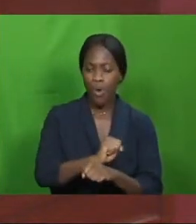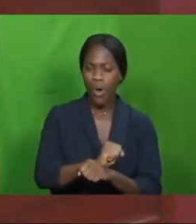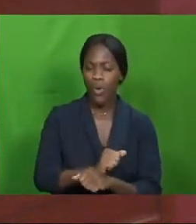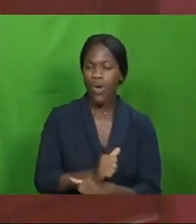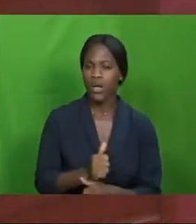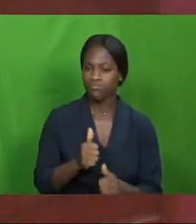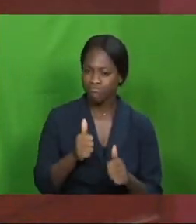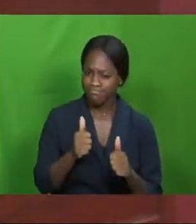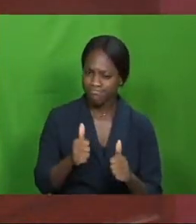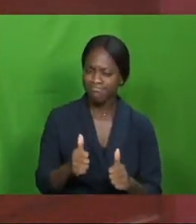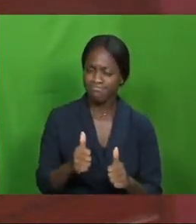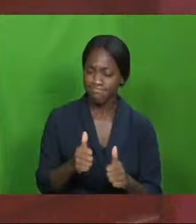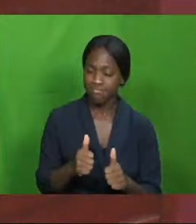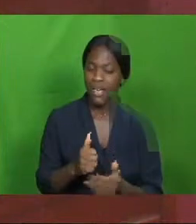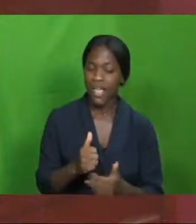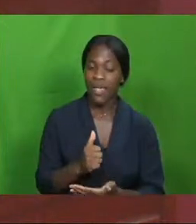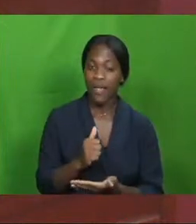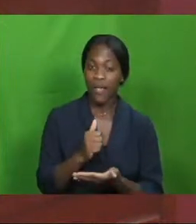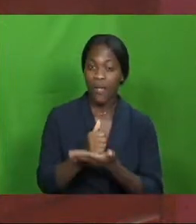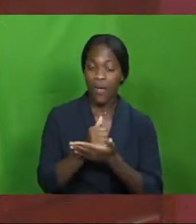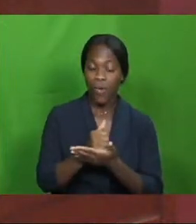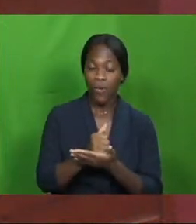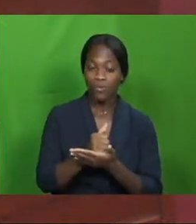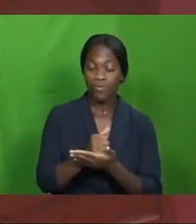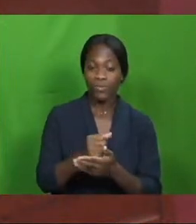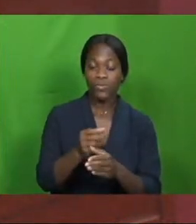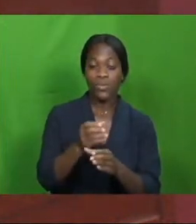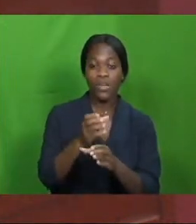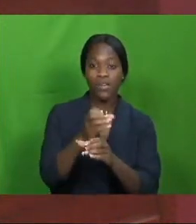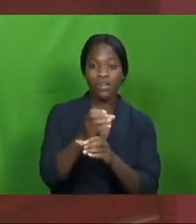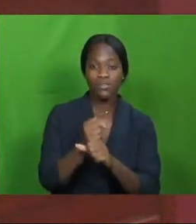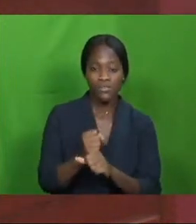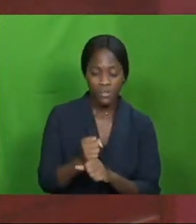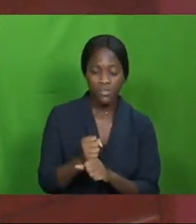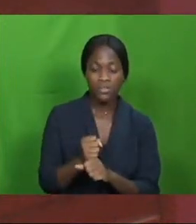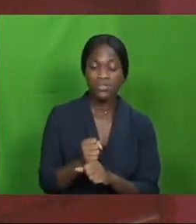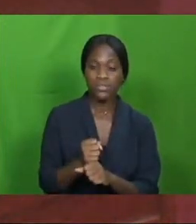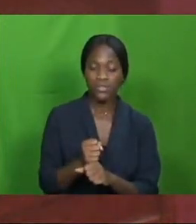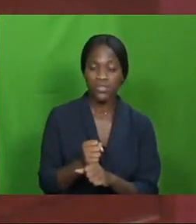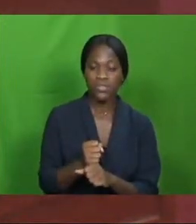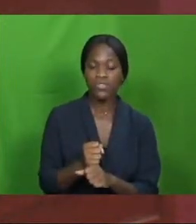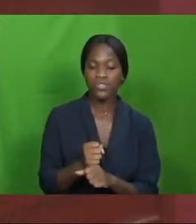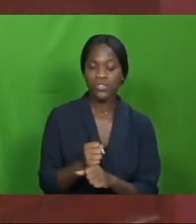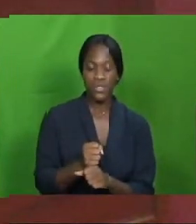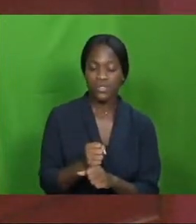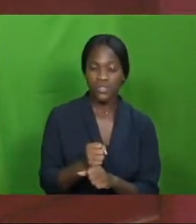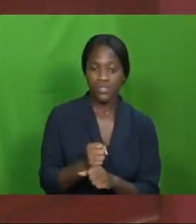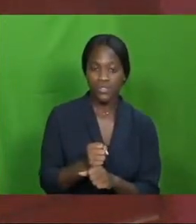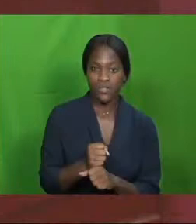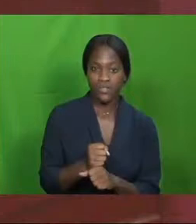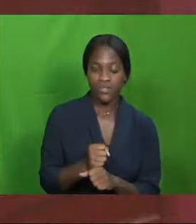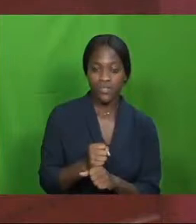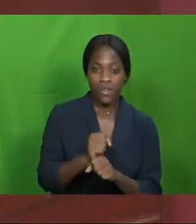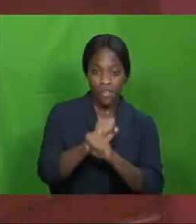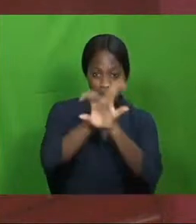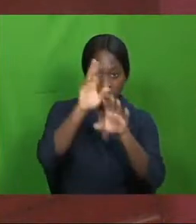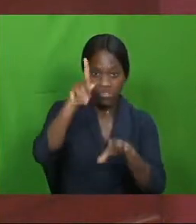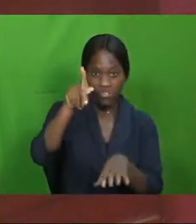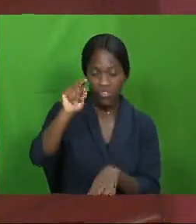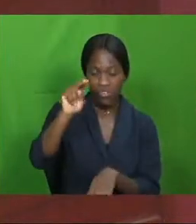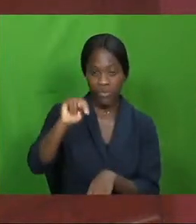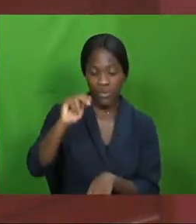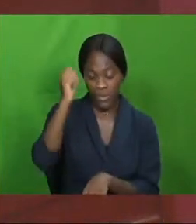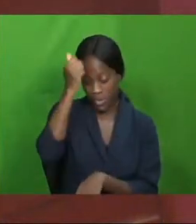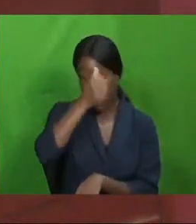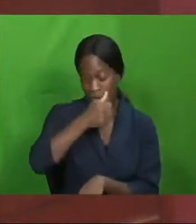work diligently towards the achievement of the objectives of PAP to sustain its existence. I so